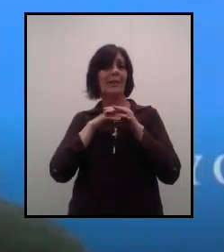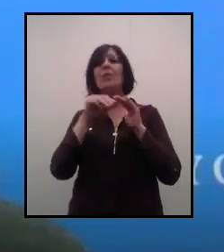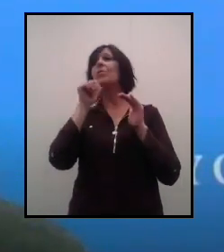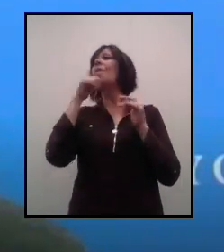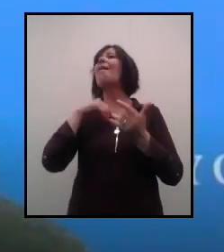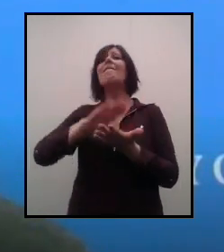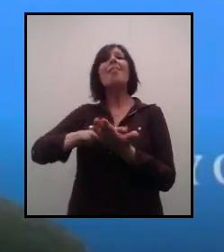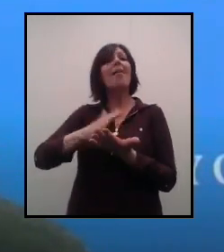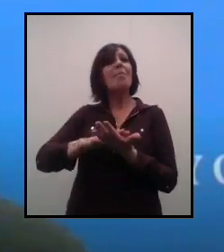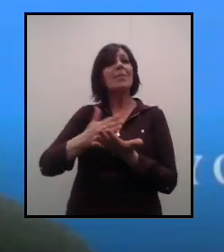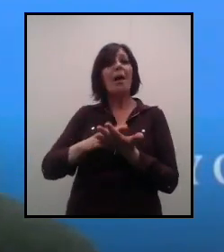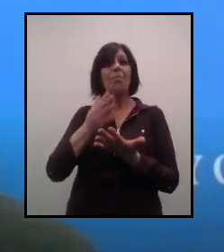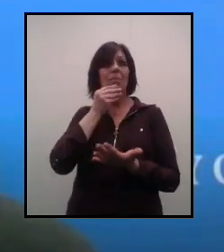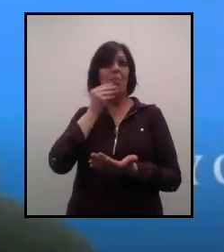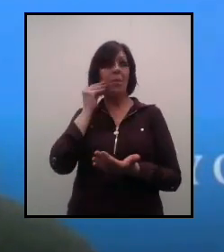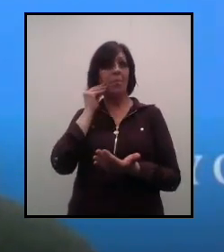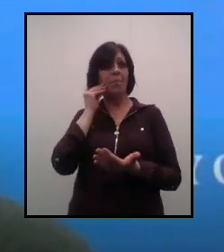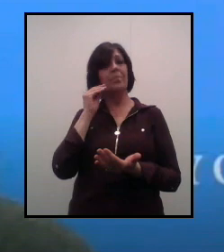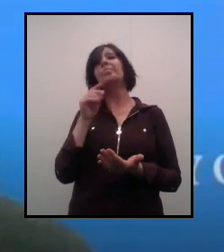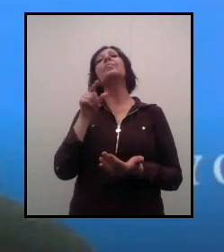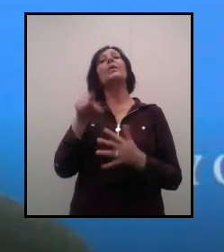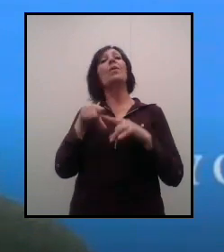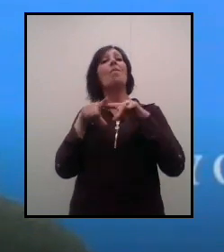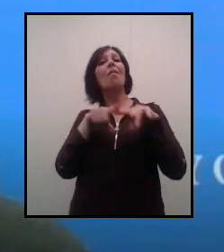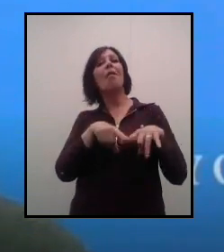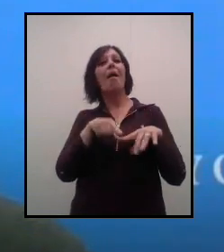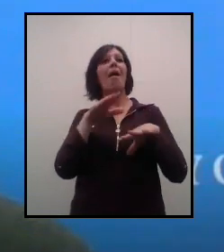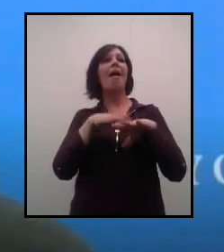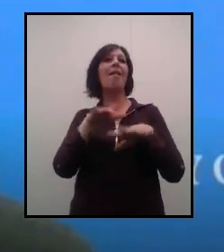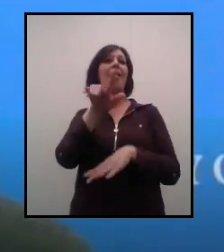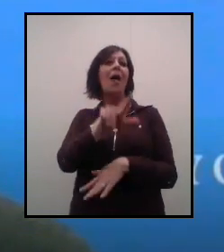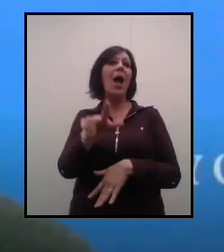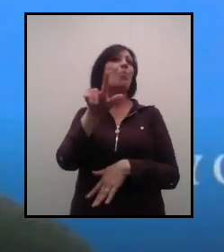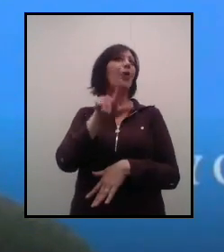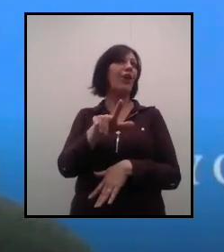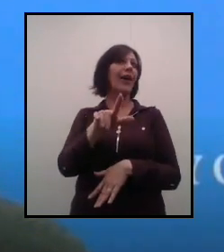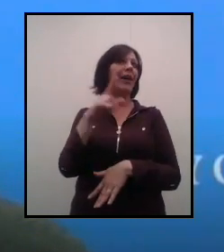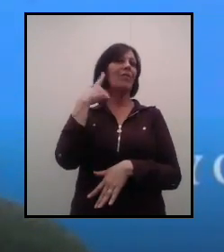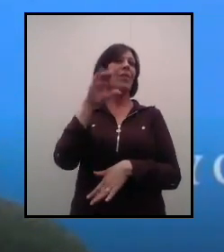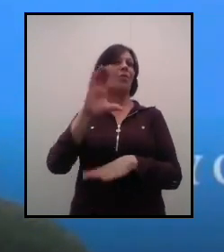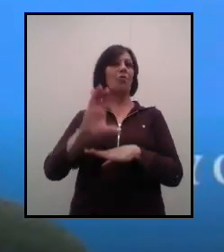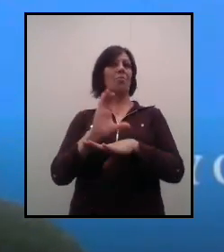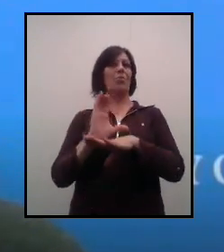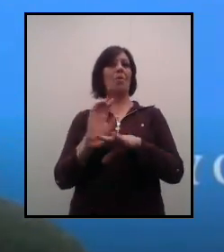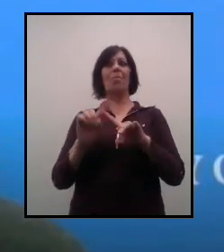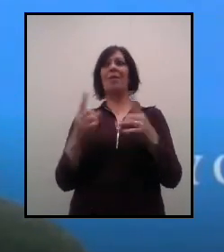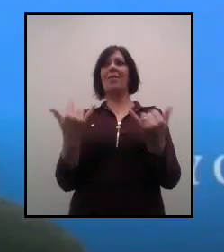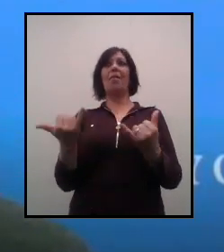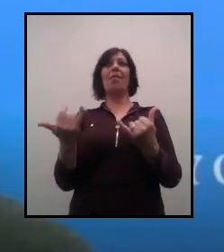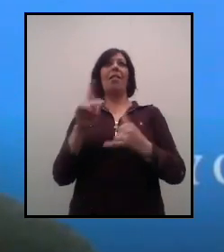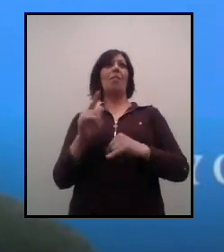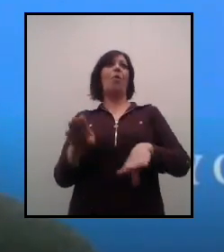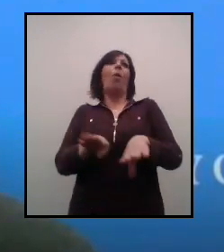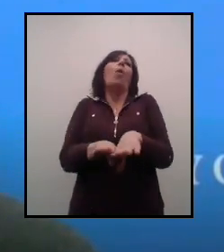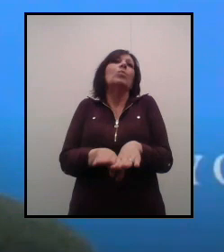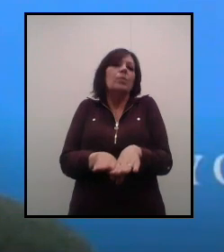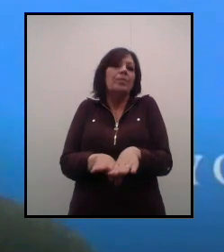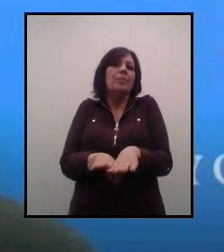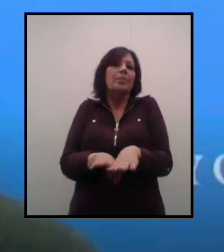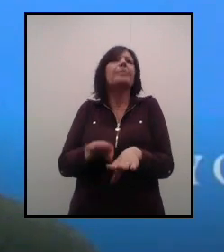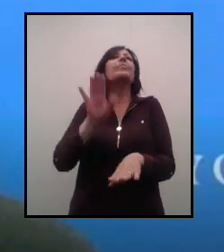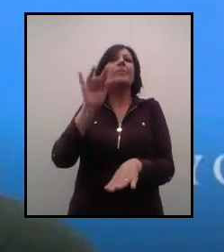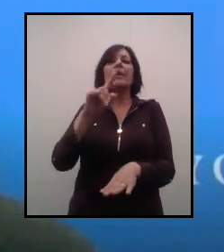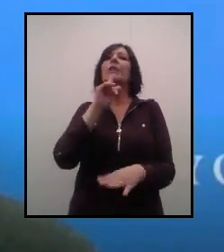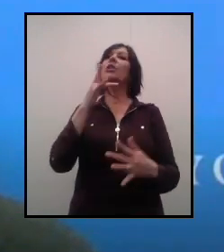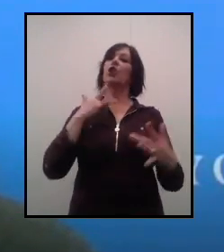a laptop at home. They would rely normally on libraries for their computer needs, but the libraries are closed. So it is a